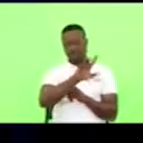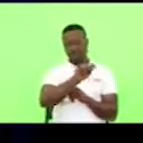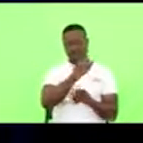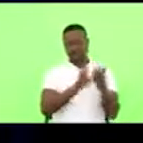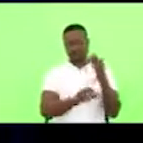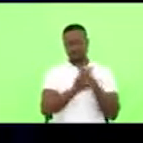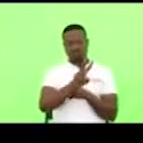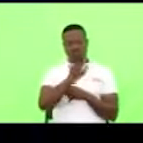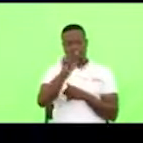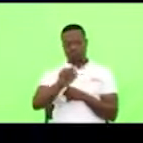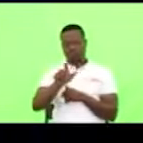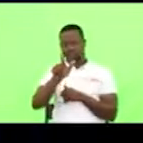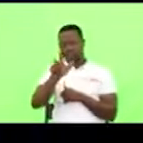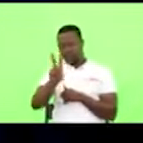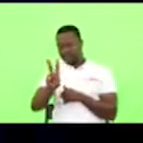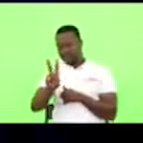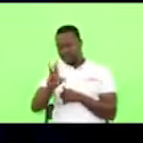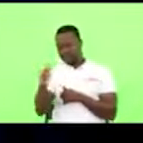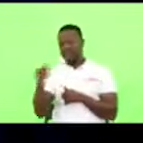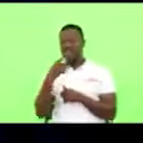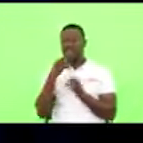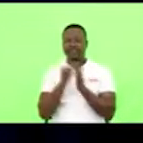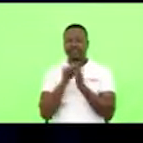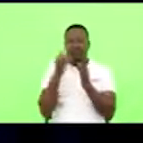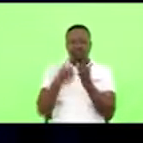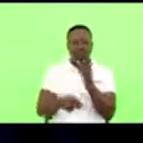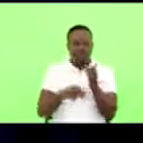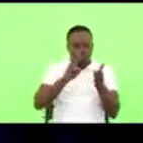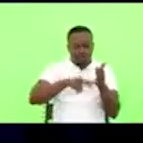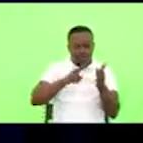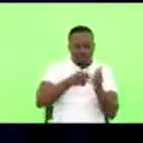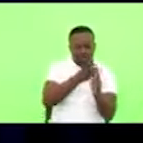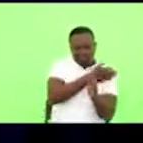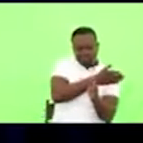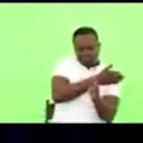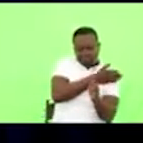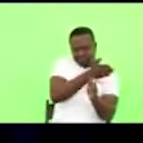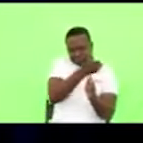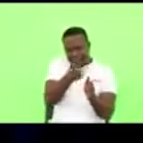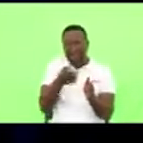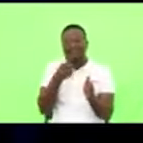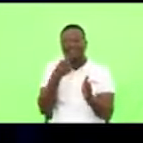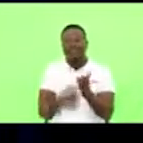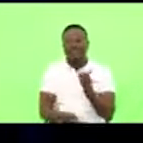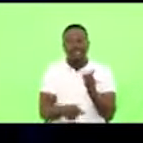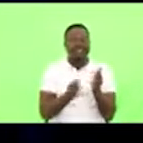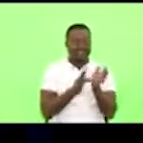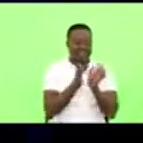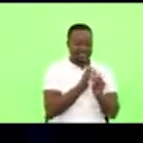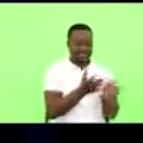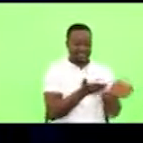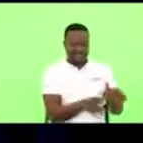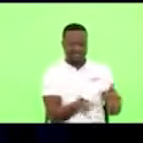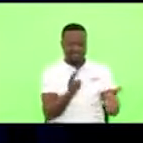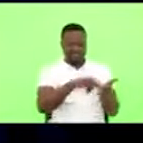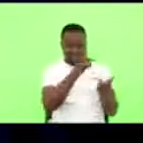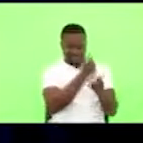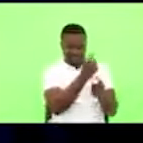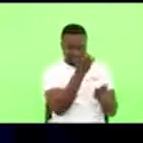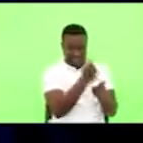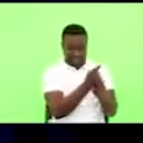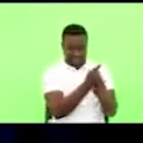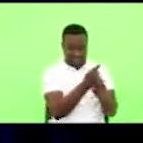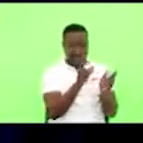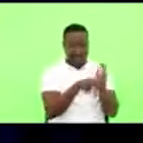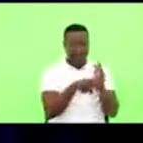You realize that from what we have read up to 36, he spoke about the fact that he rose again from the dead. But Peter is